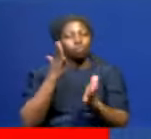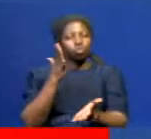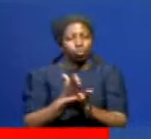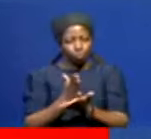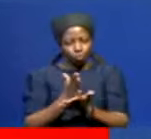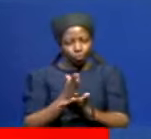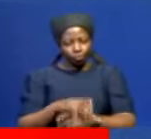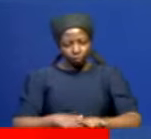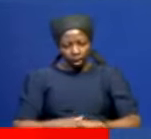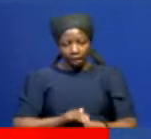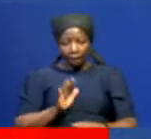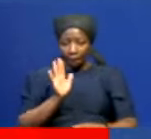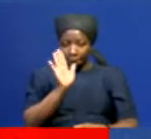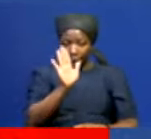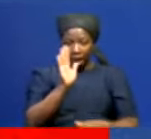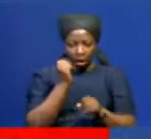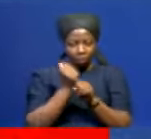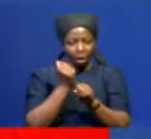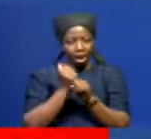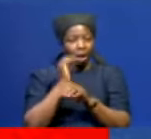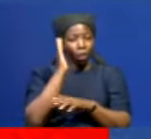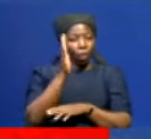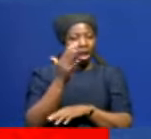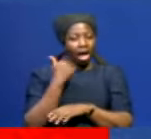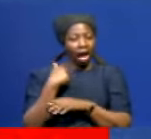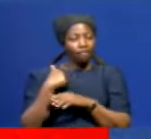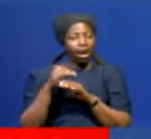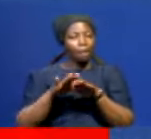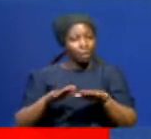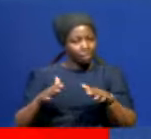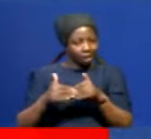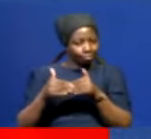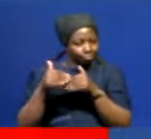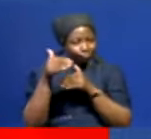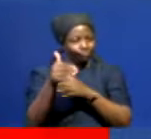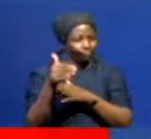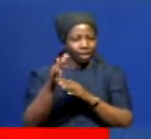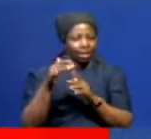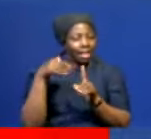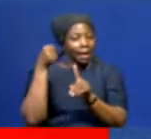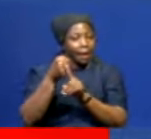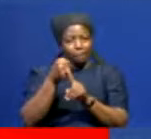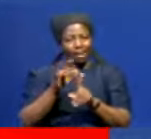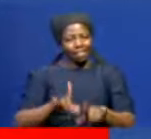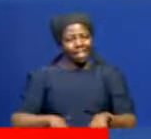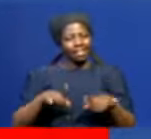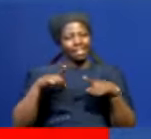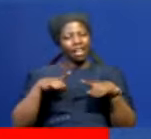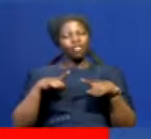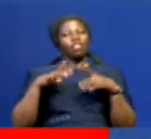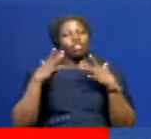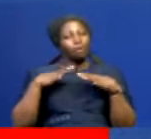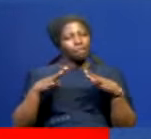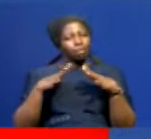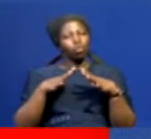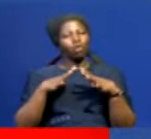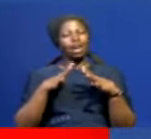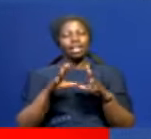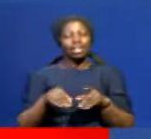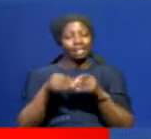Your work will have a lasting impact on the privacy and security of our citizens and in fostering a digital